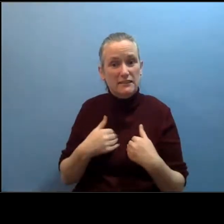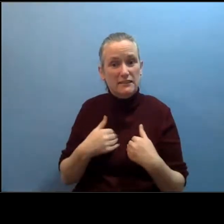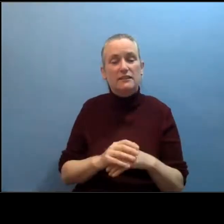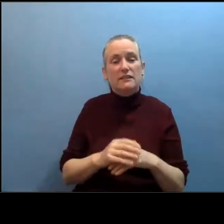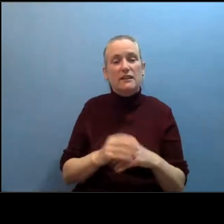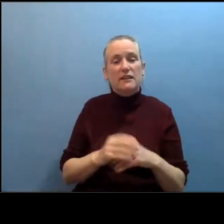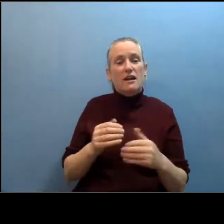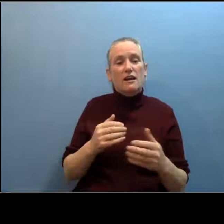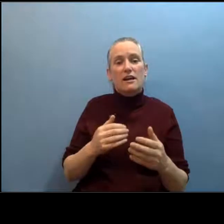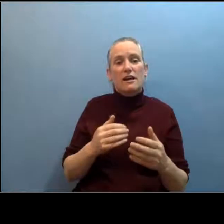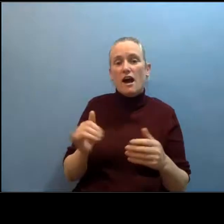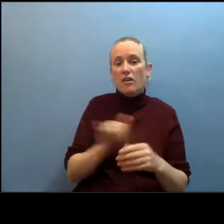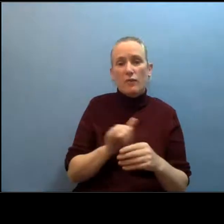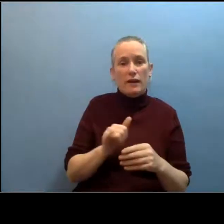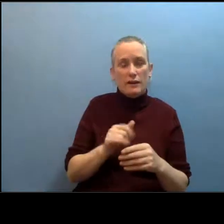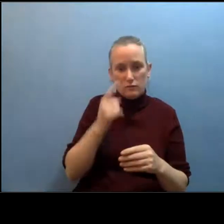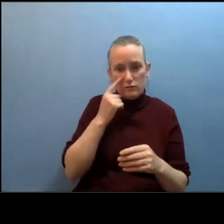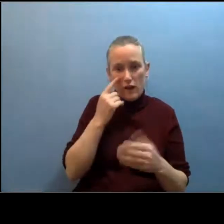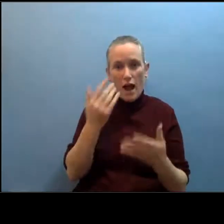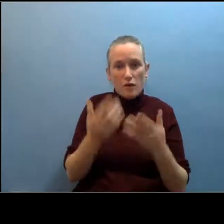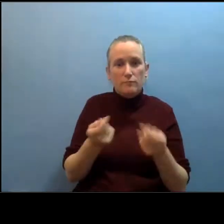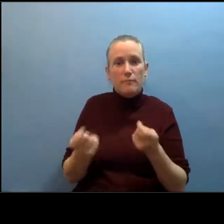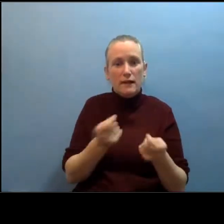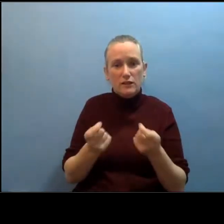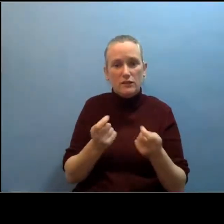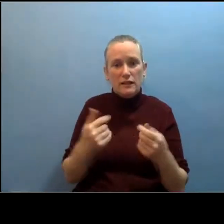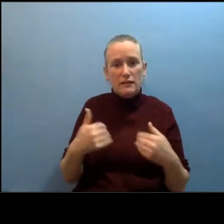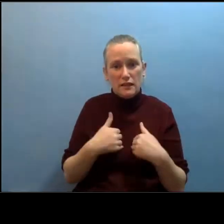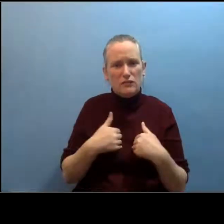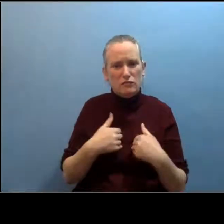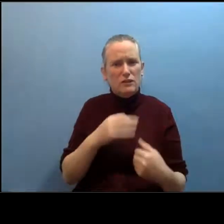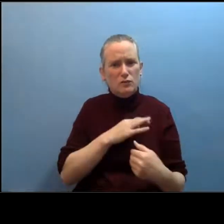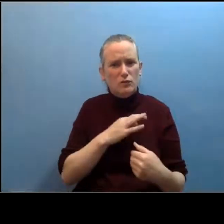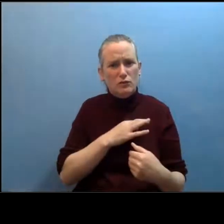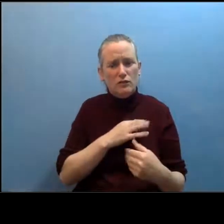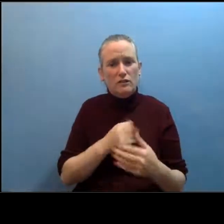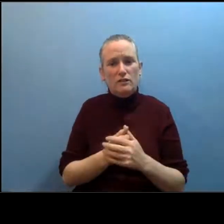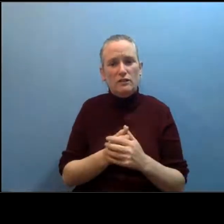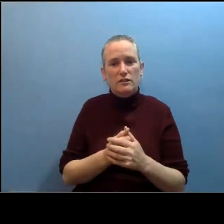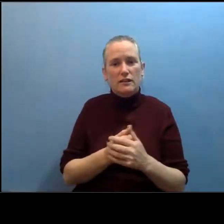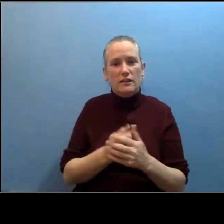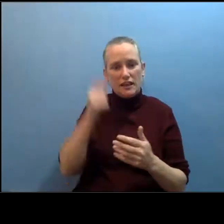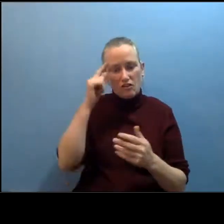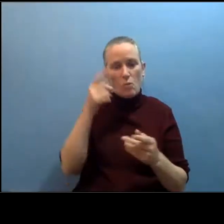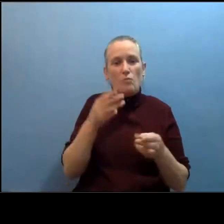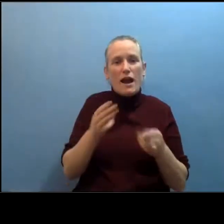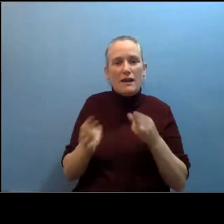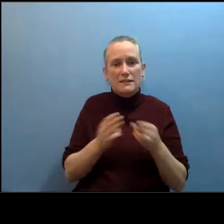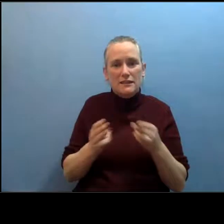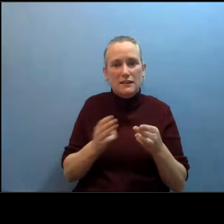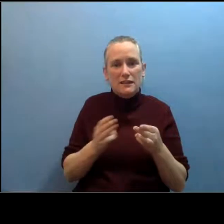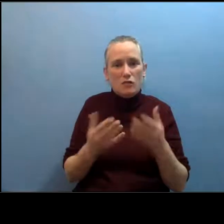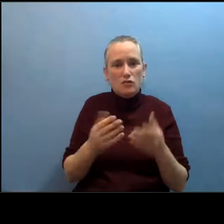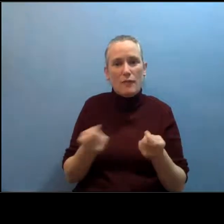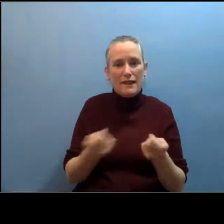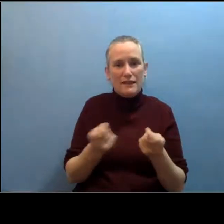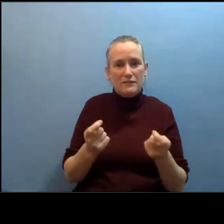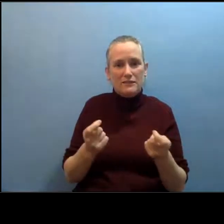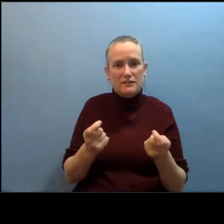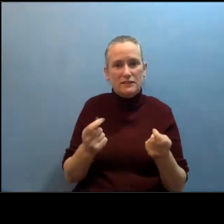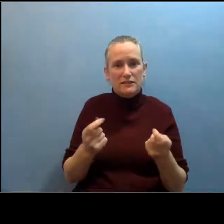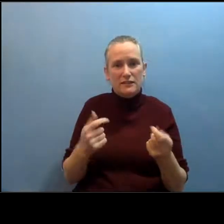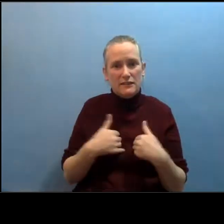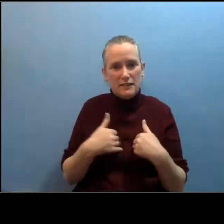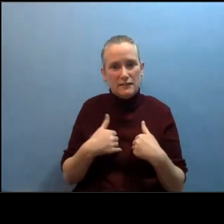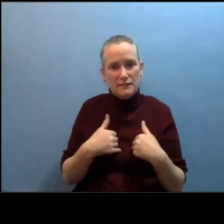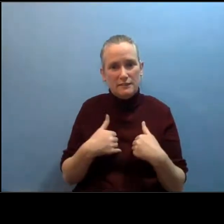manage the anxiety is a really good approach. So trying to look at some practical things to manage anxiety. We do know with